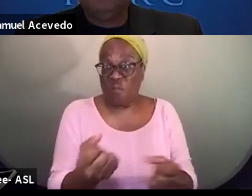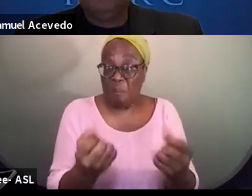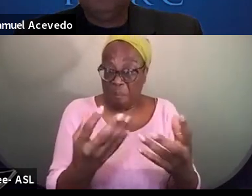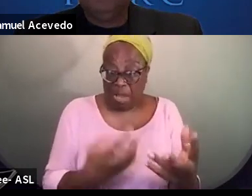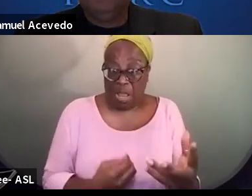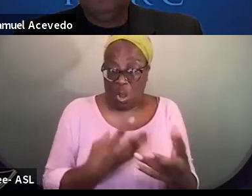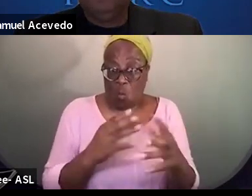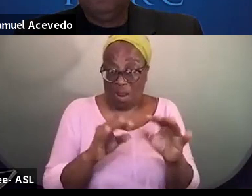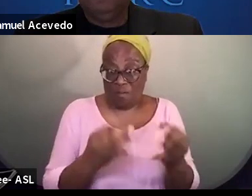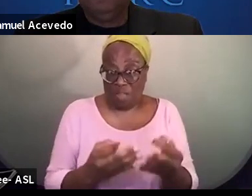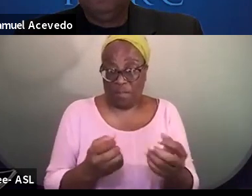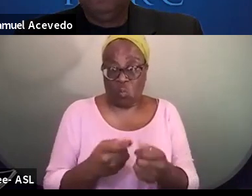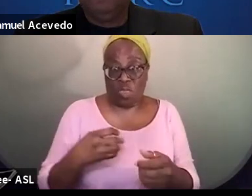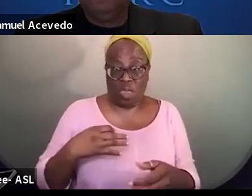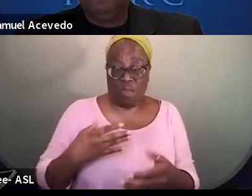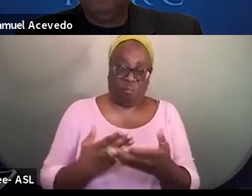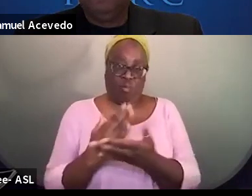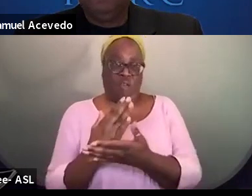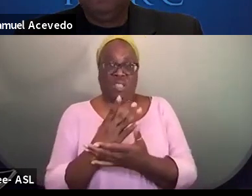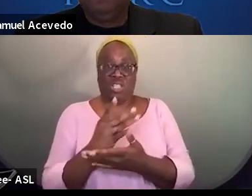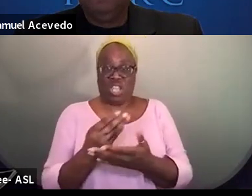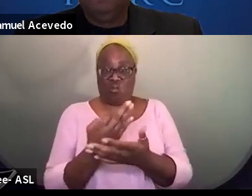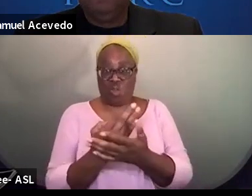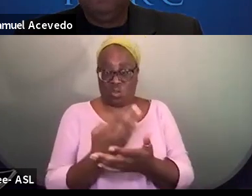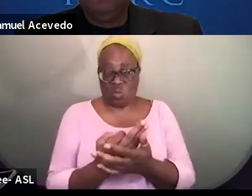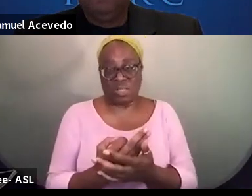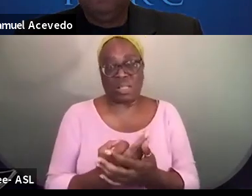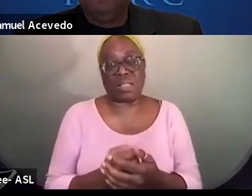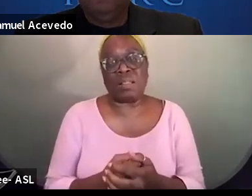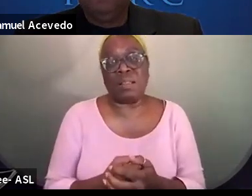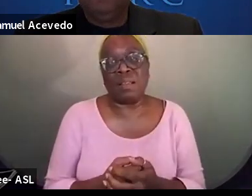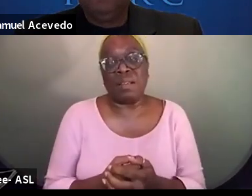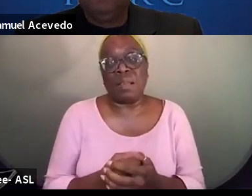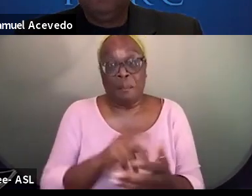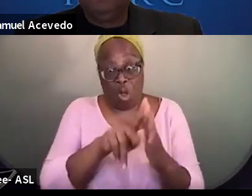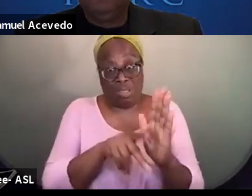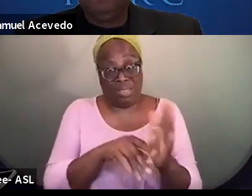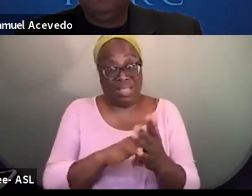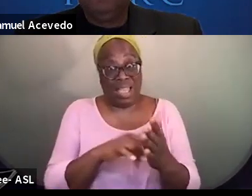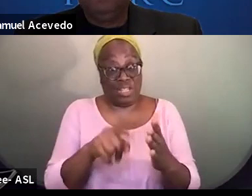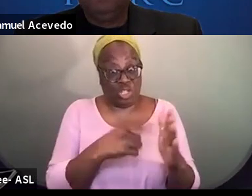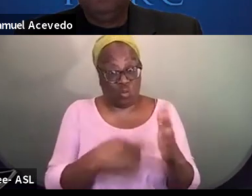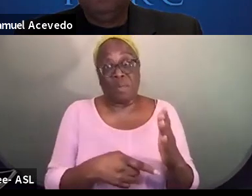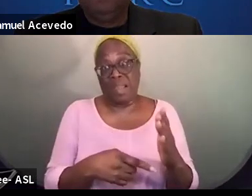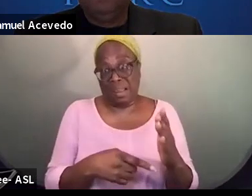and resources who have benefited from past admissions policies that unfairly discriminated against and harmed Black and brown students. If